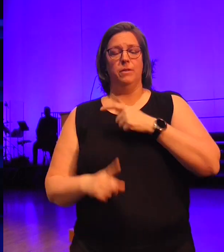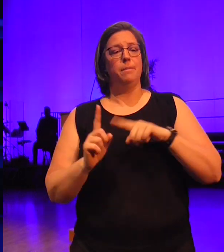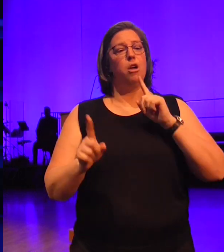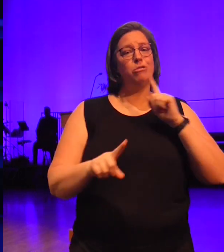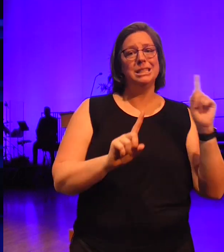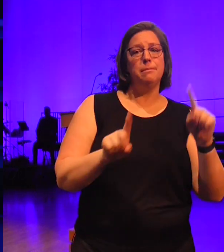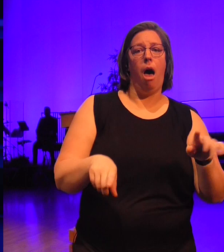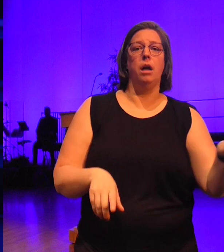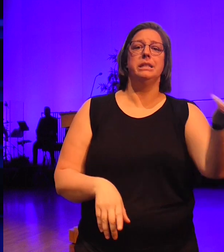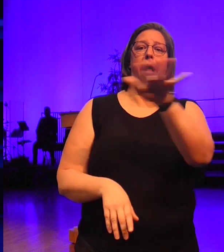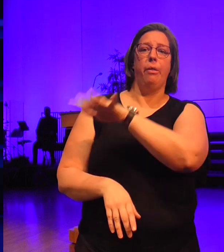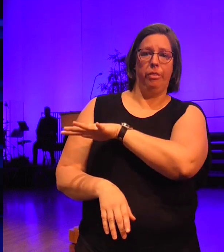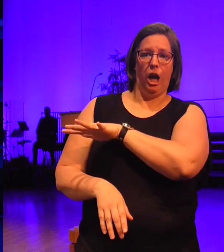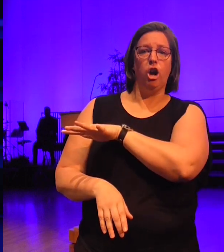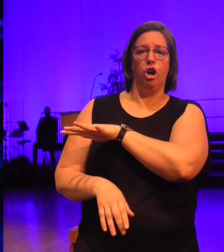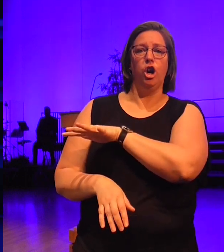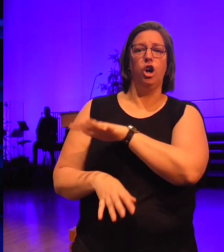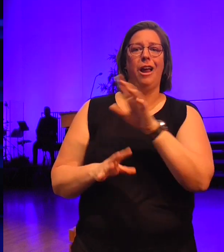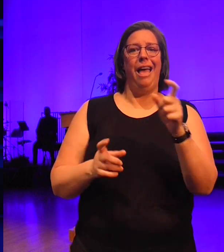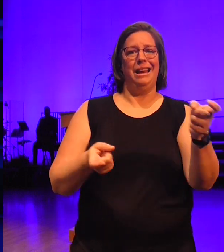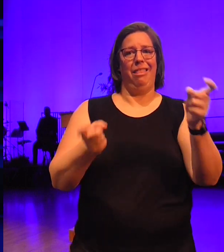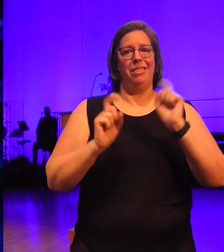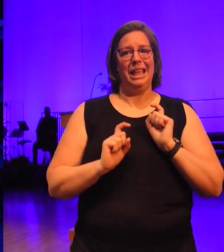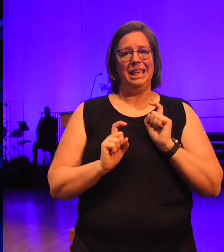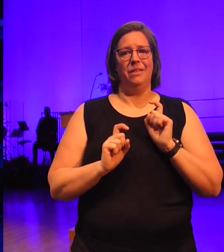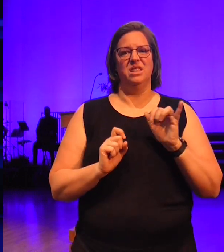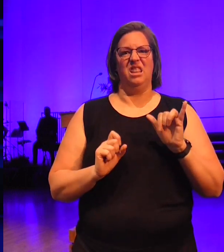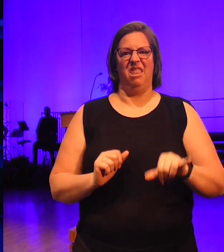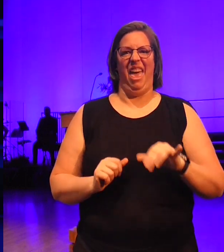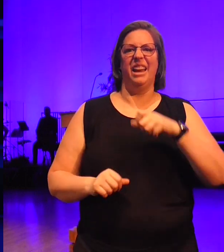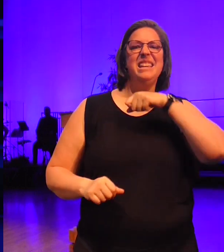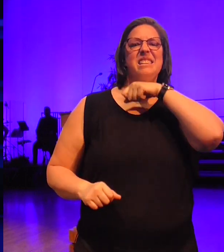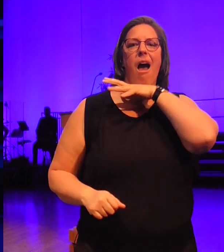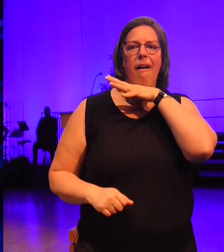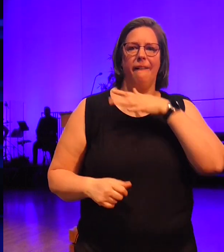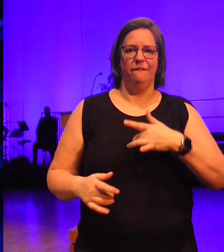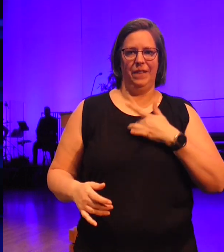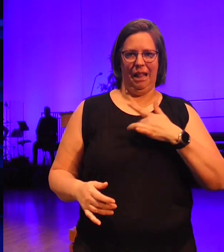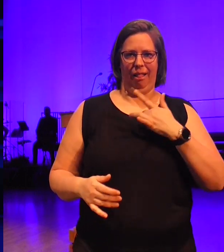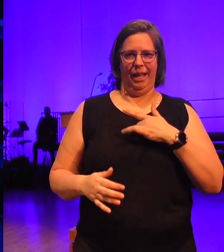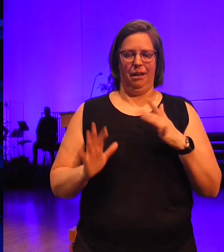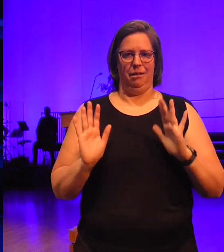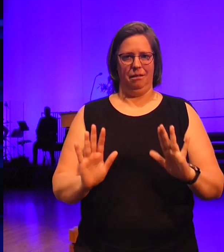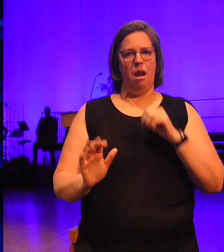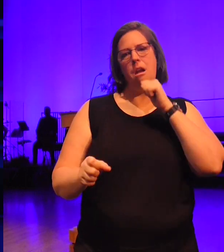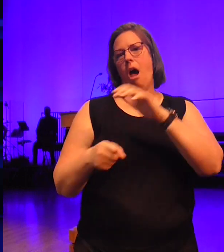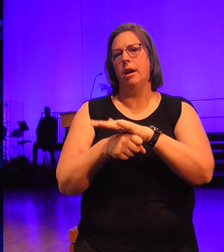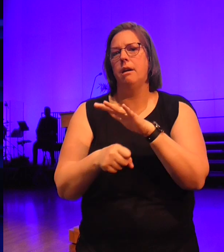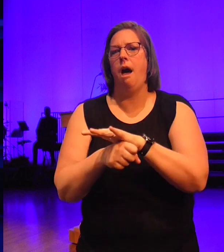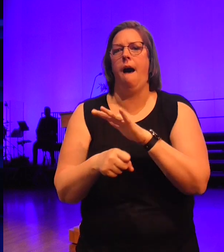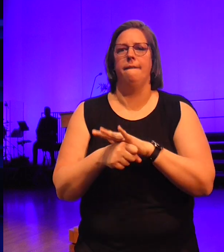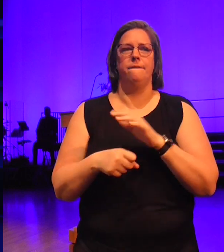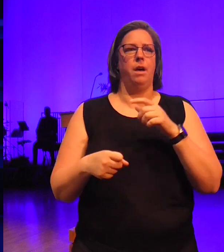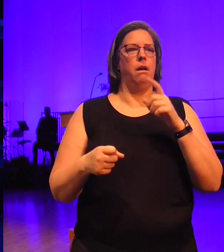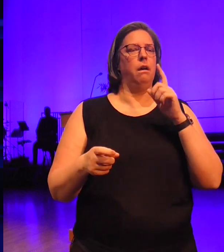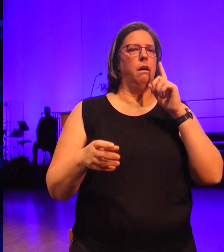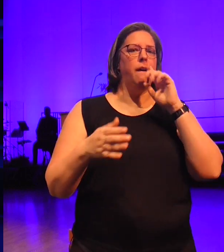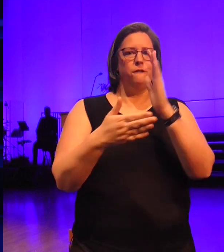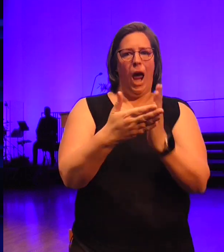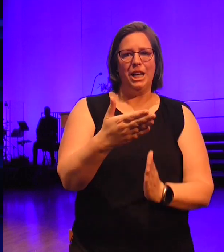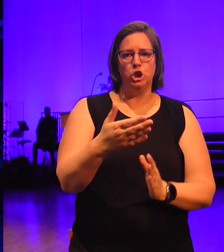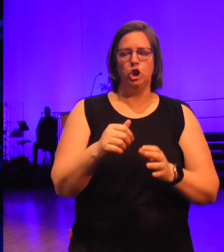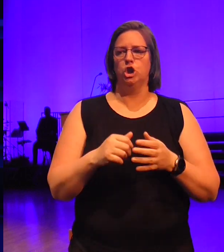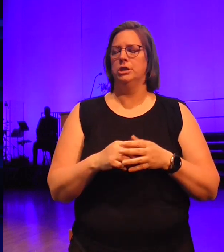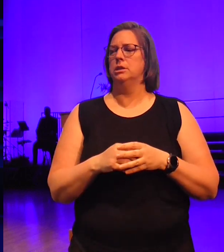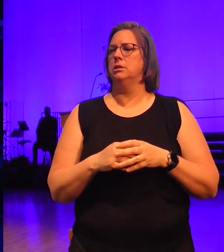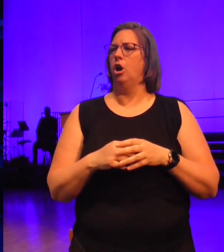anywhere that gives us that impression of yuck, of not enough, of fractures, of hurt. We can remember that truth of who